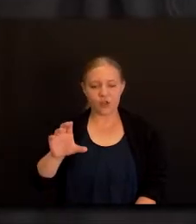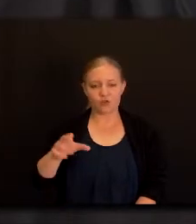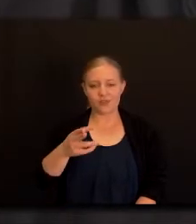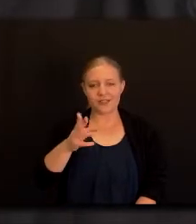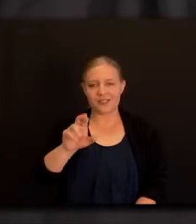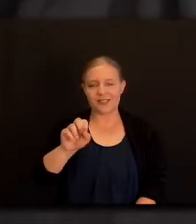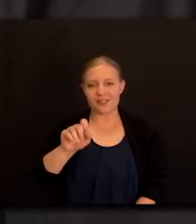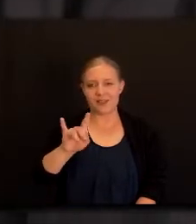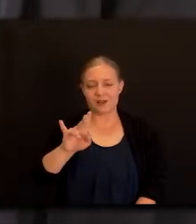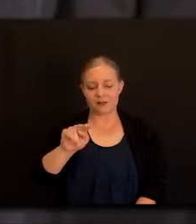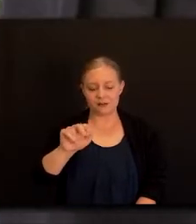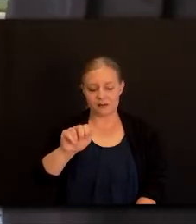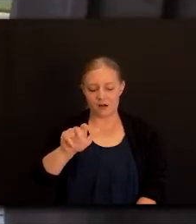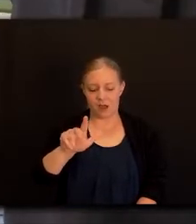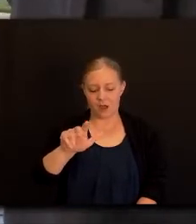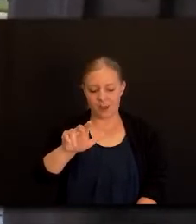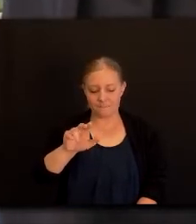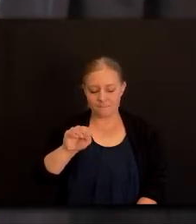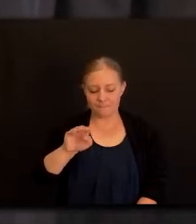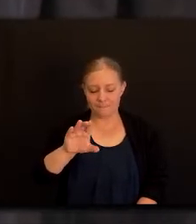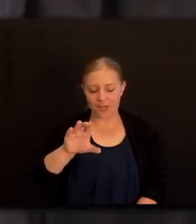Christiana Gaun McLaughlin.